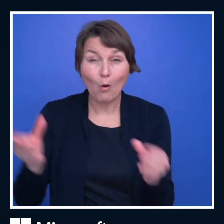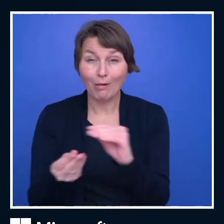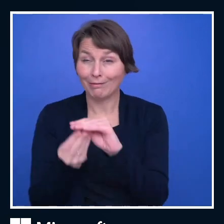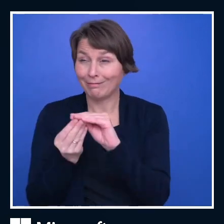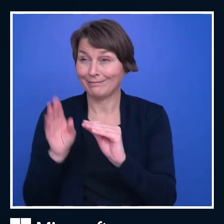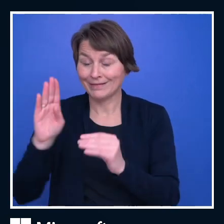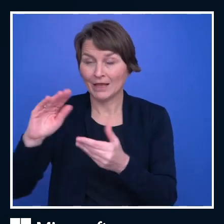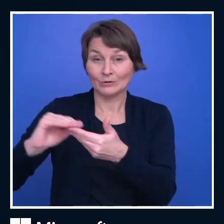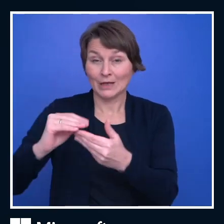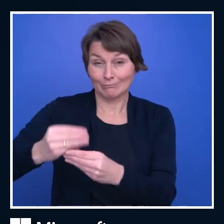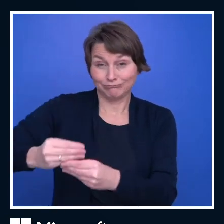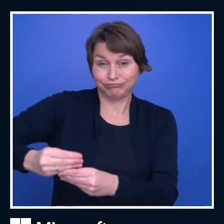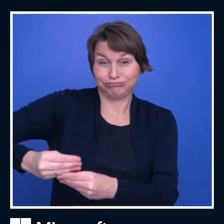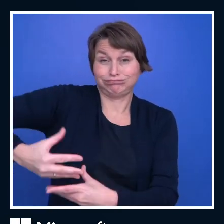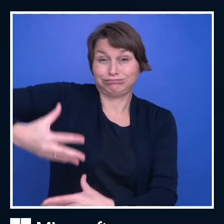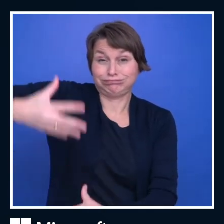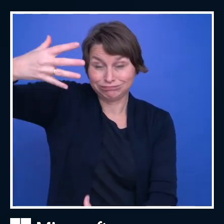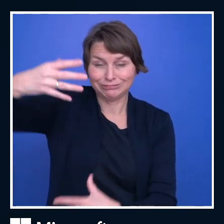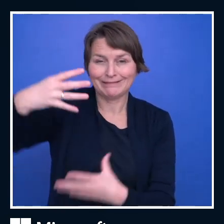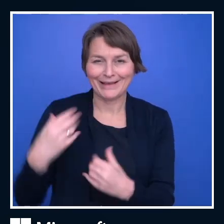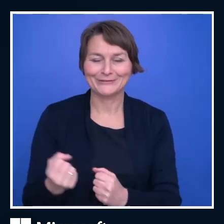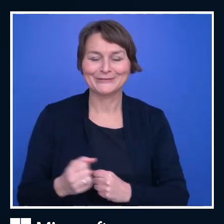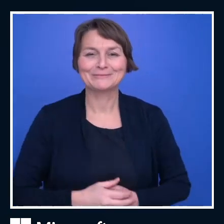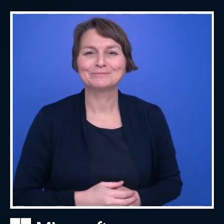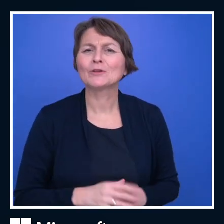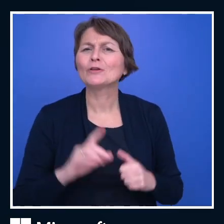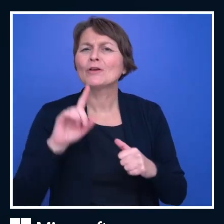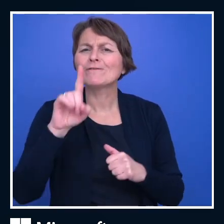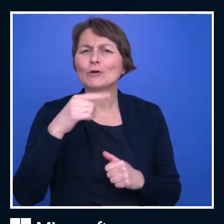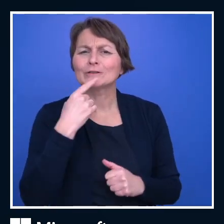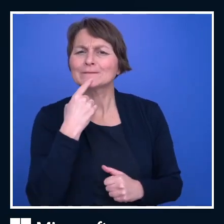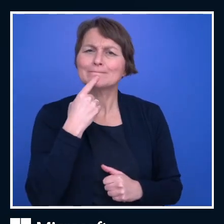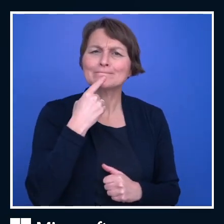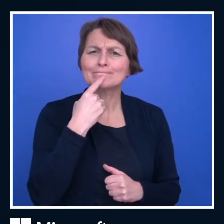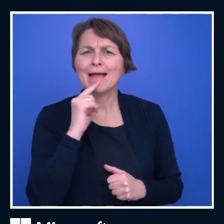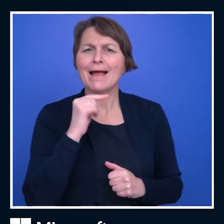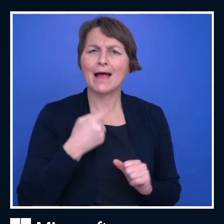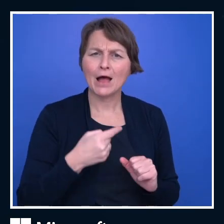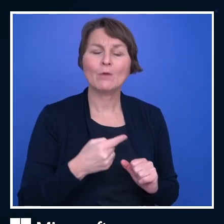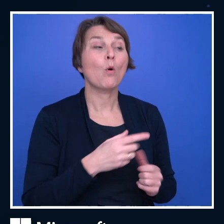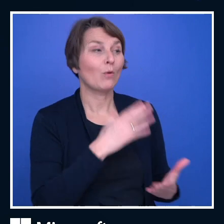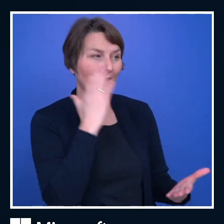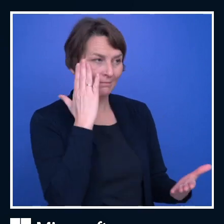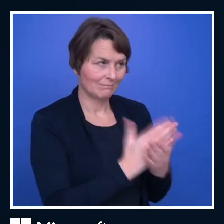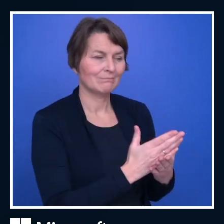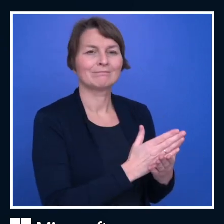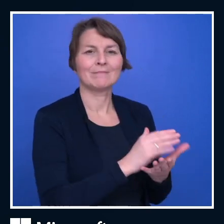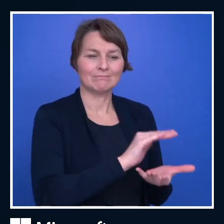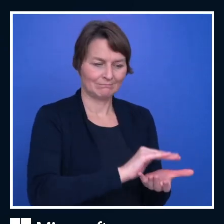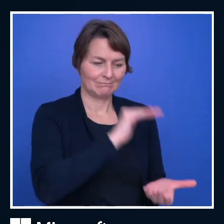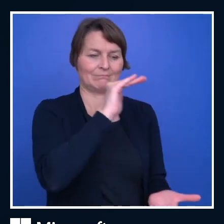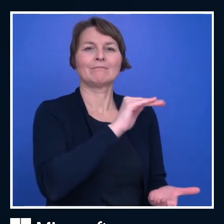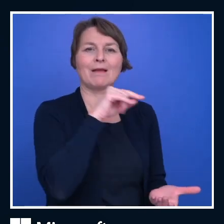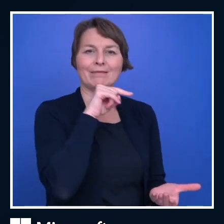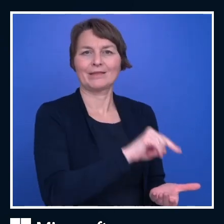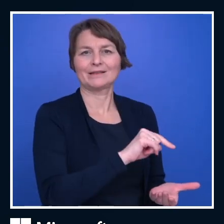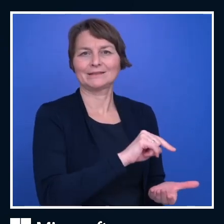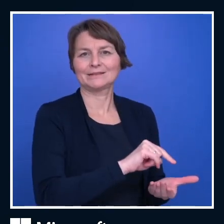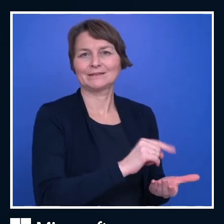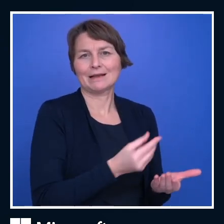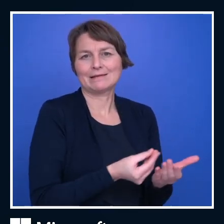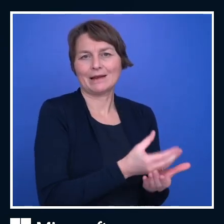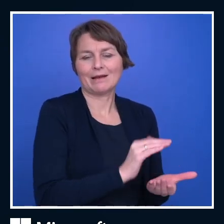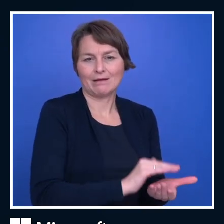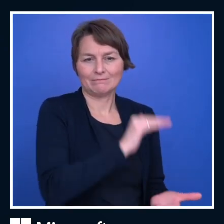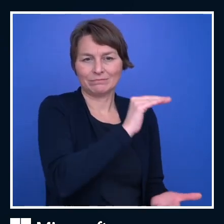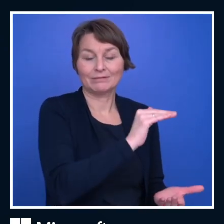step, define your data source. The next step that you will have, back to resource group, is creating a